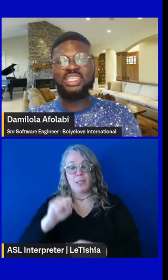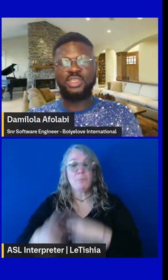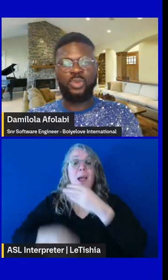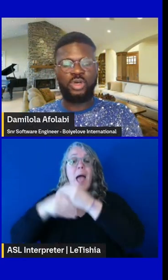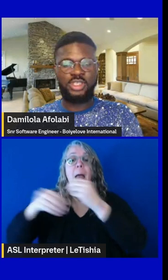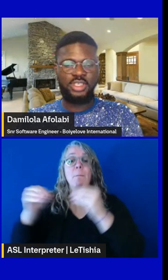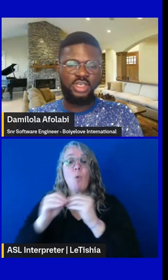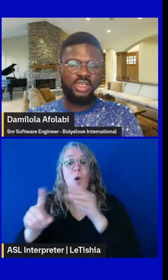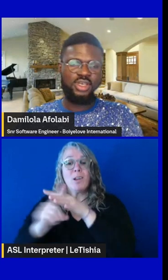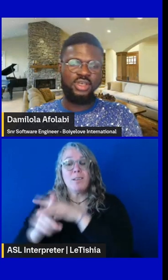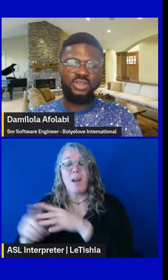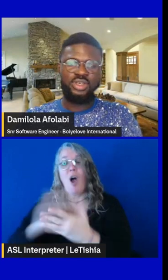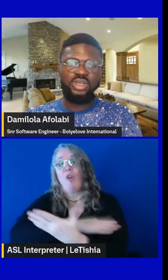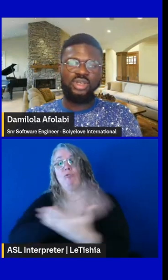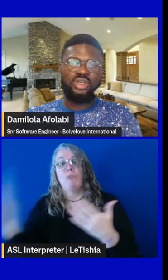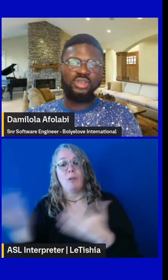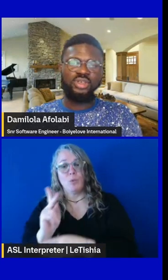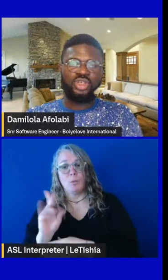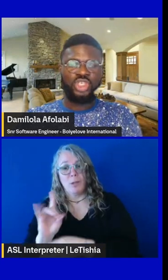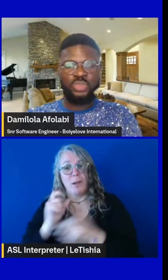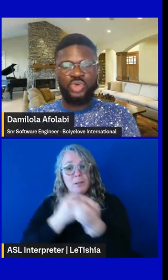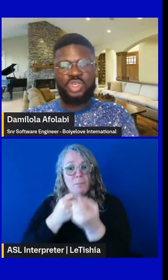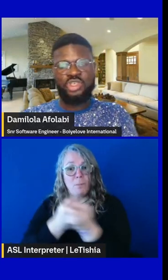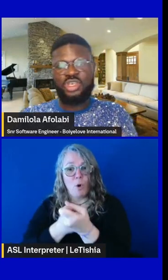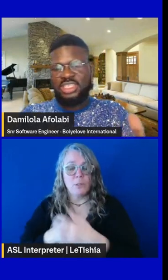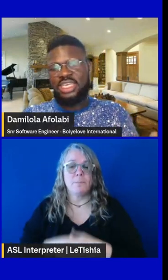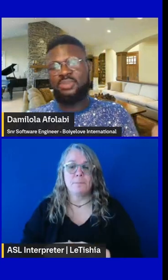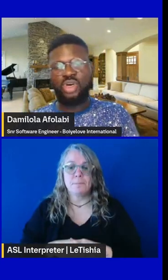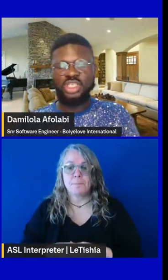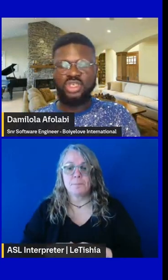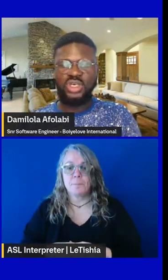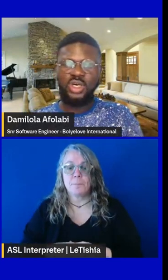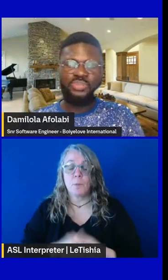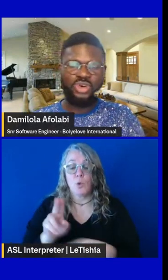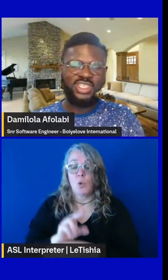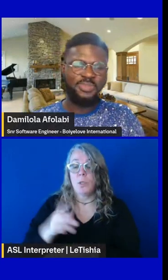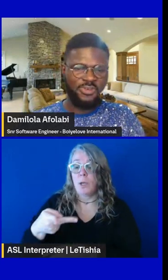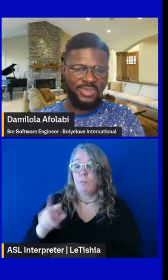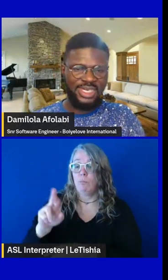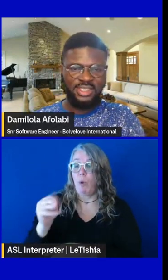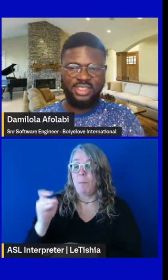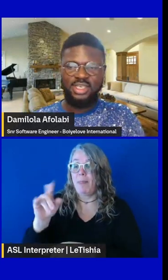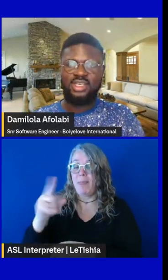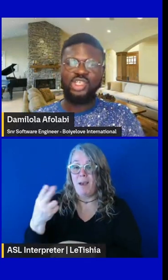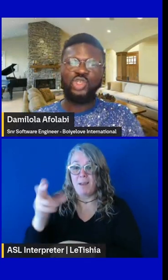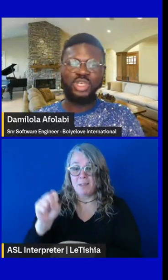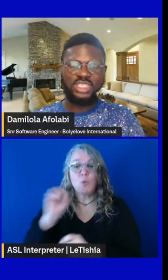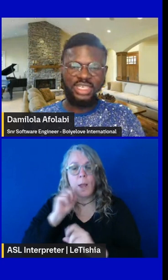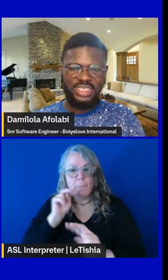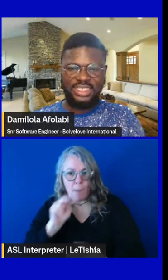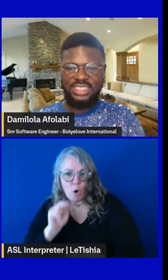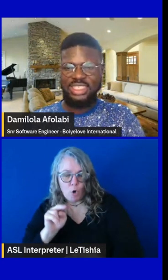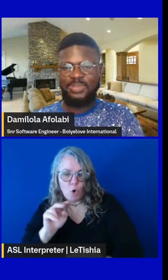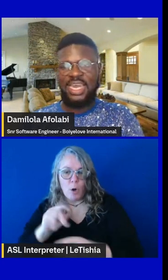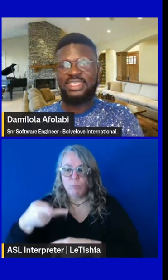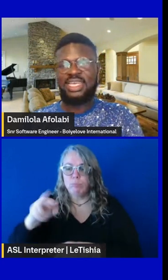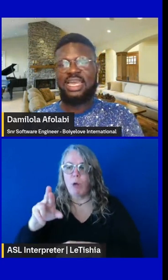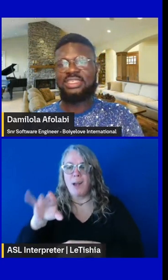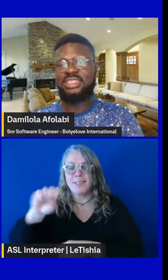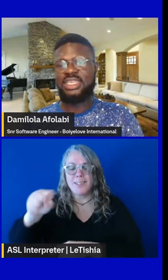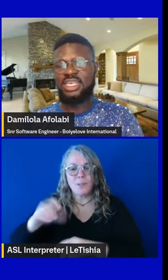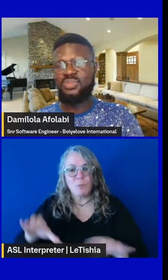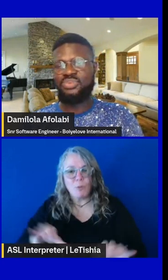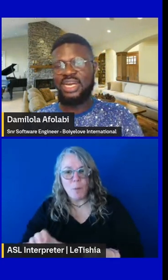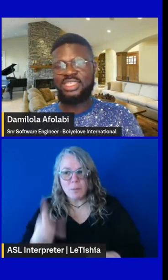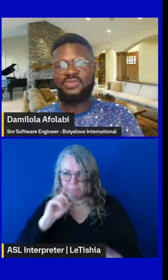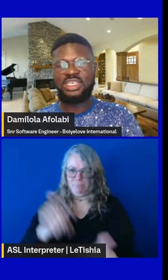across Kubernetes pods. Using Prometheus, they can monitor proxy performance, spotting latency spikes,